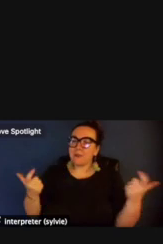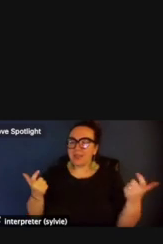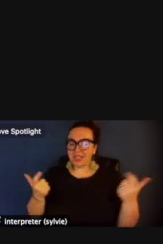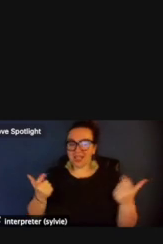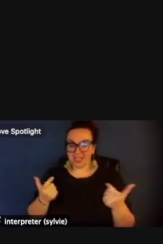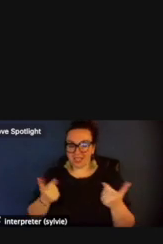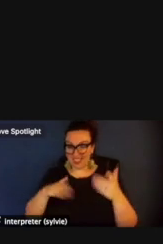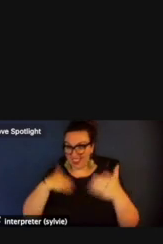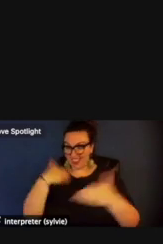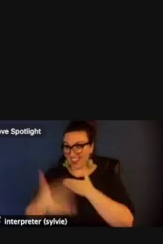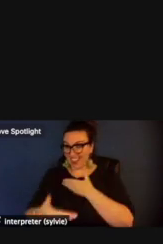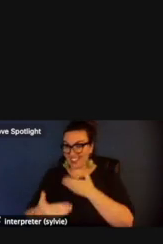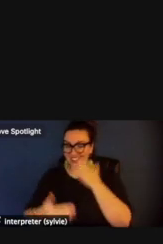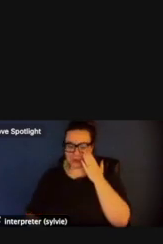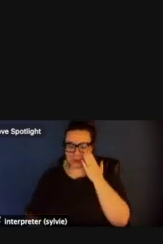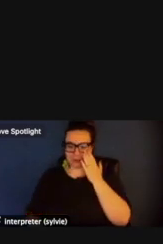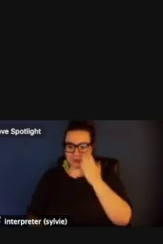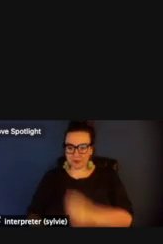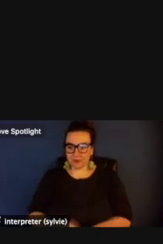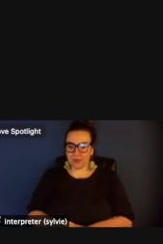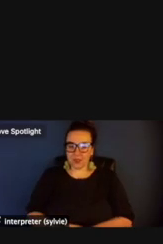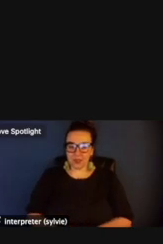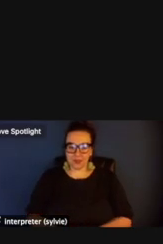turn to the next slide?